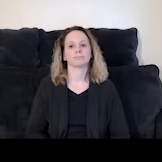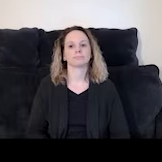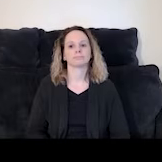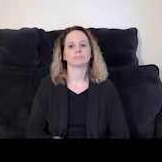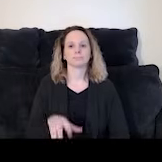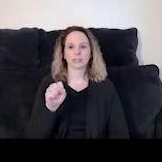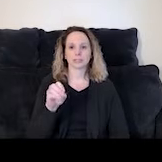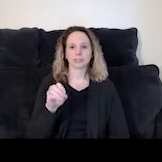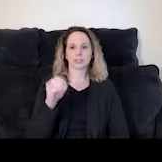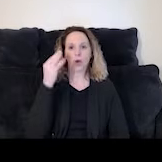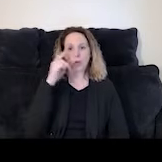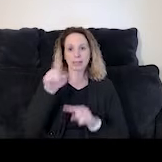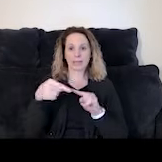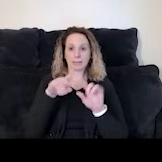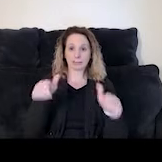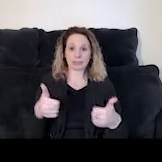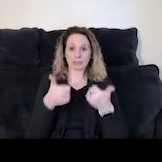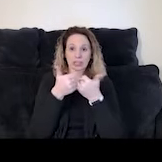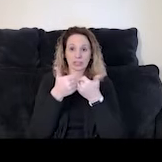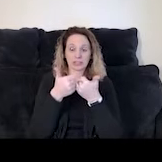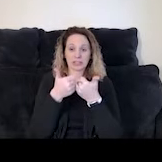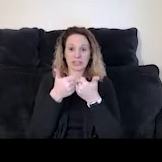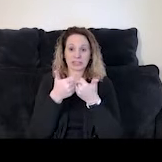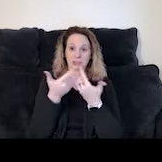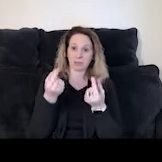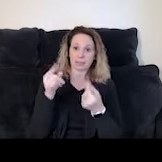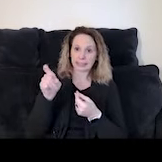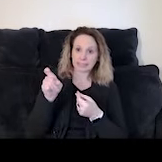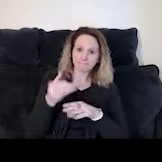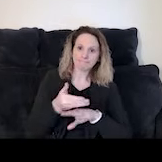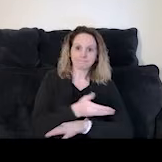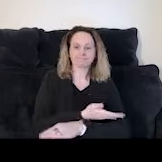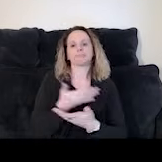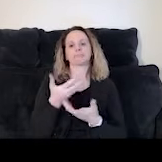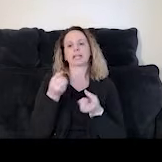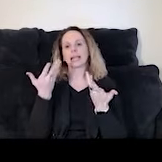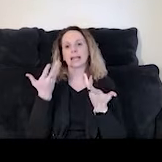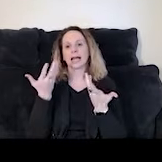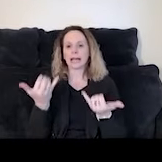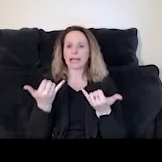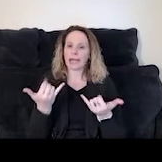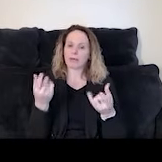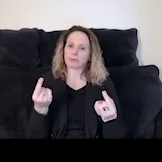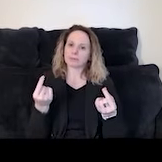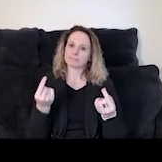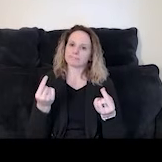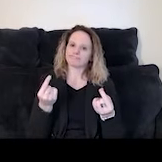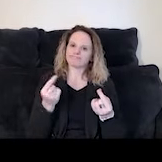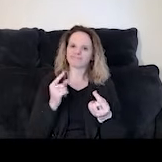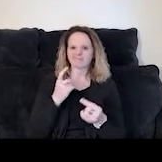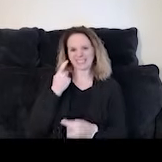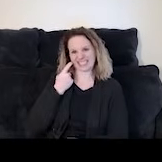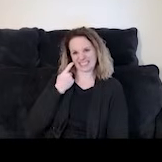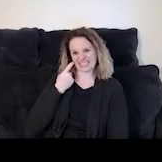So thinking about the challenges and work that we have underway, a lot of what we're doing is still very early in its